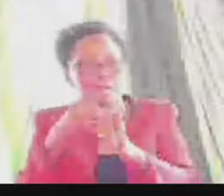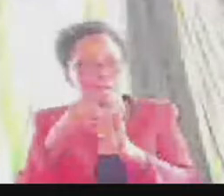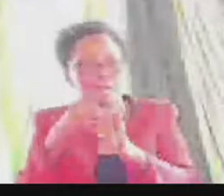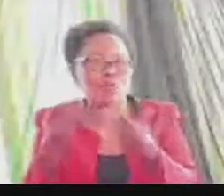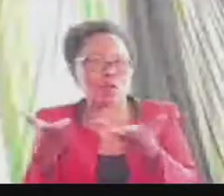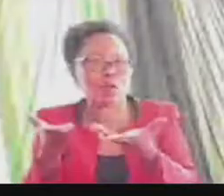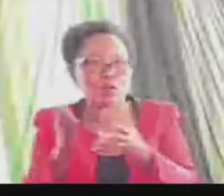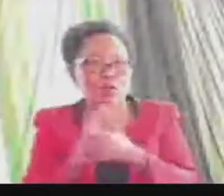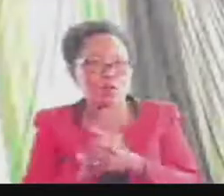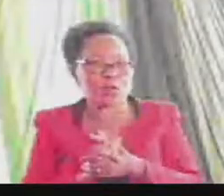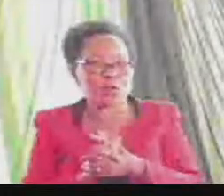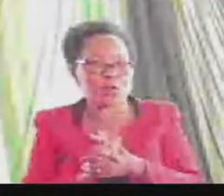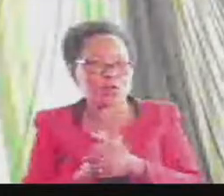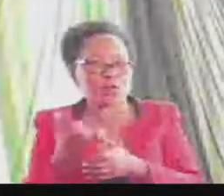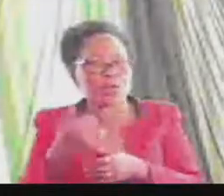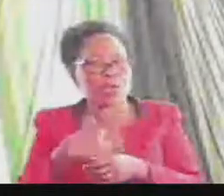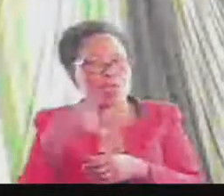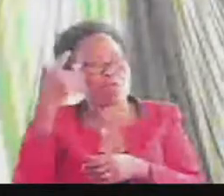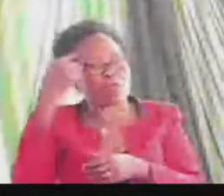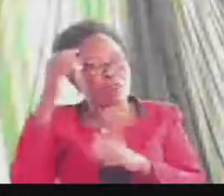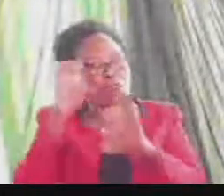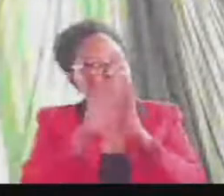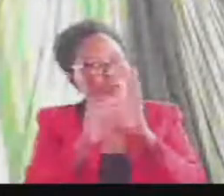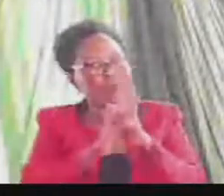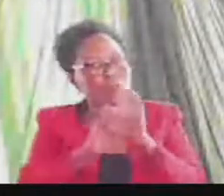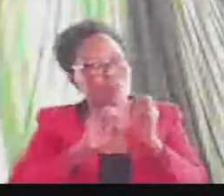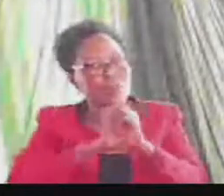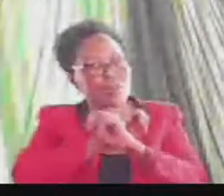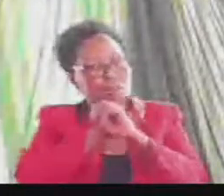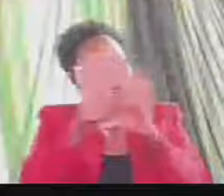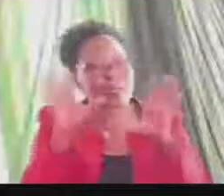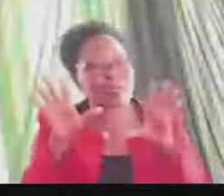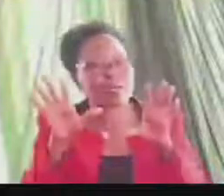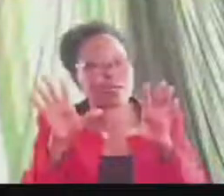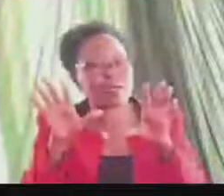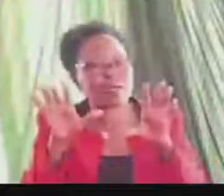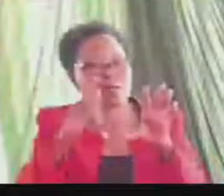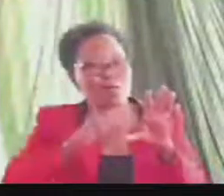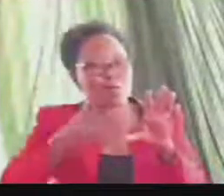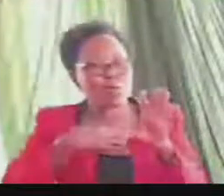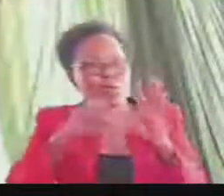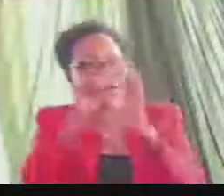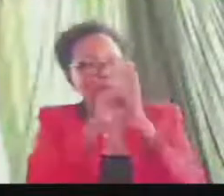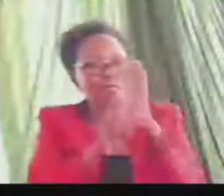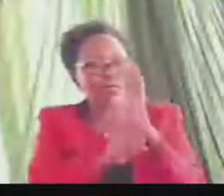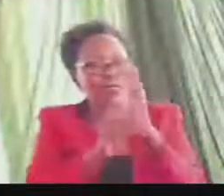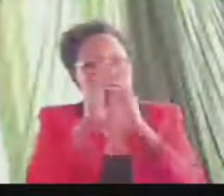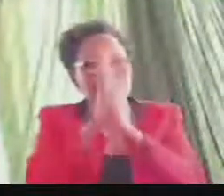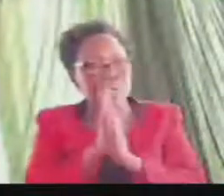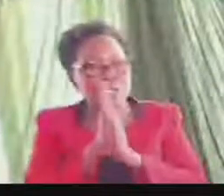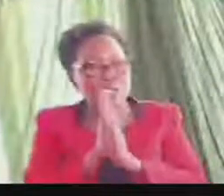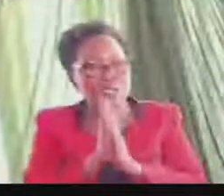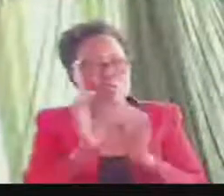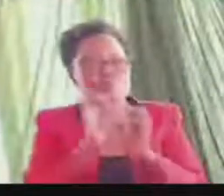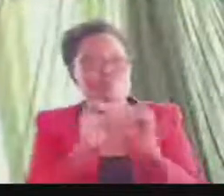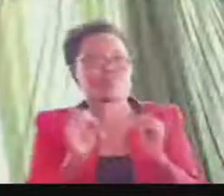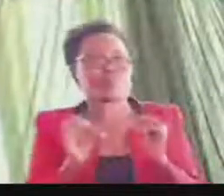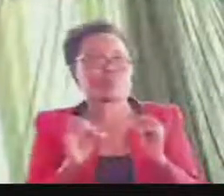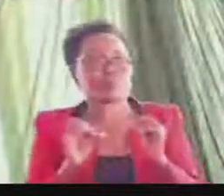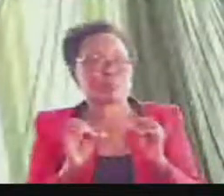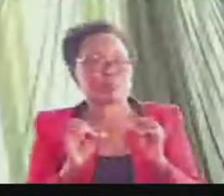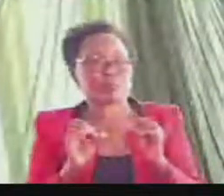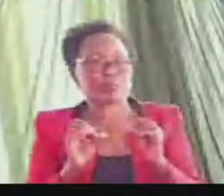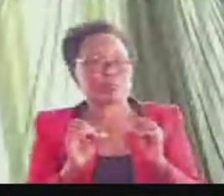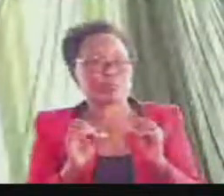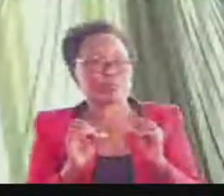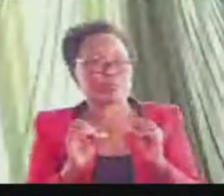I think the Constitution is clear that there is no state religion, so that's the starting point. So